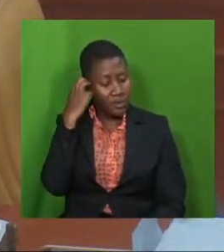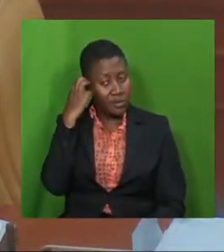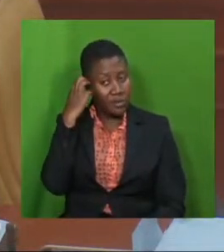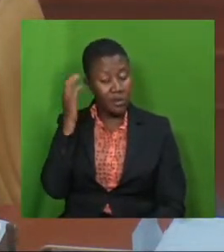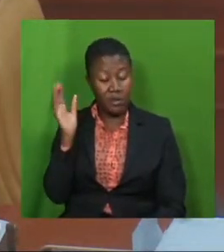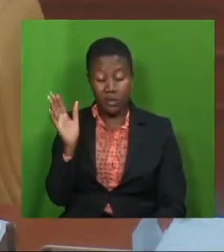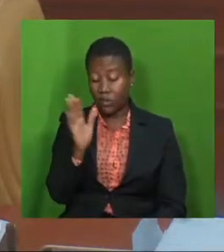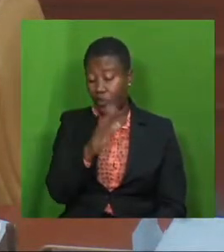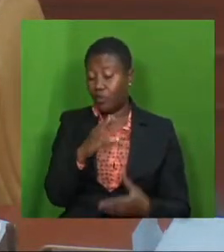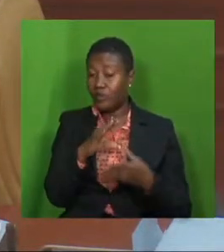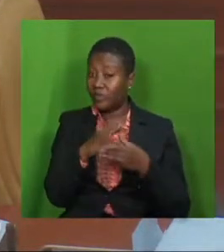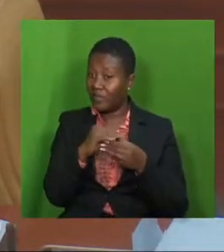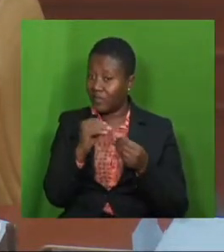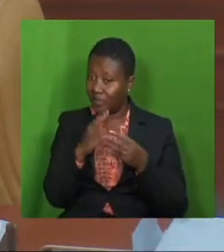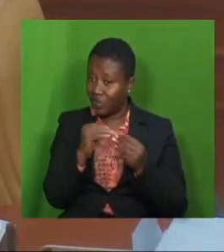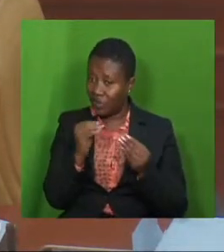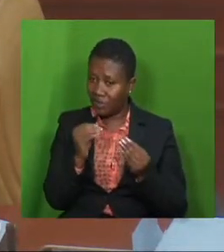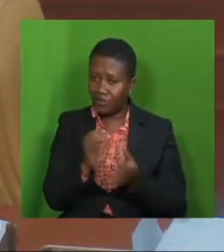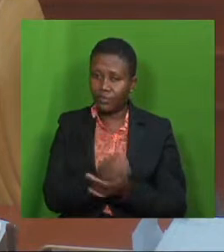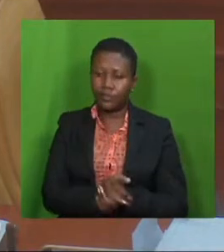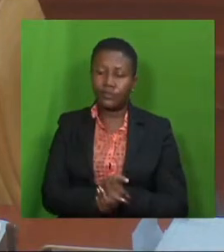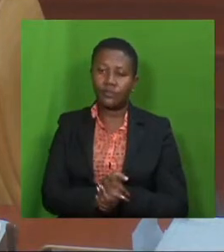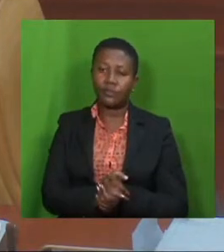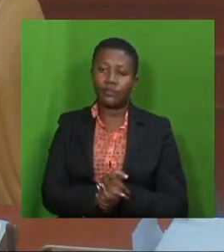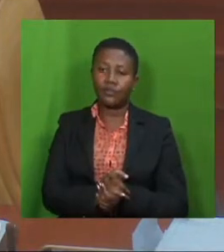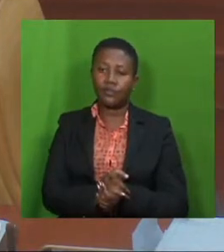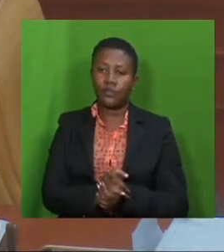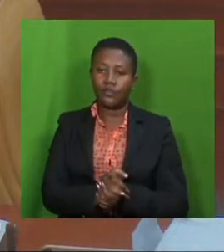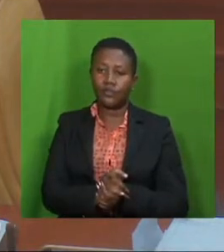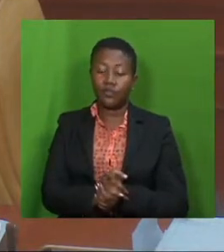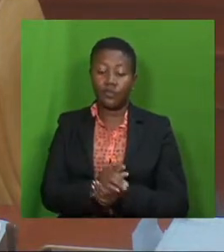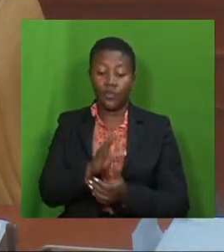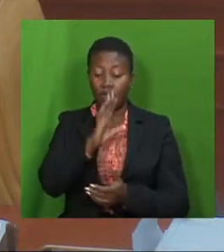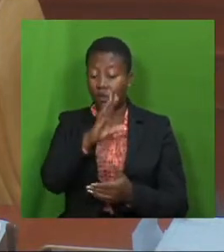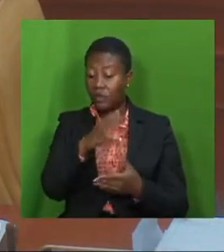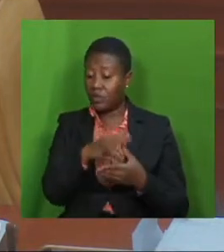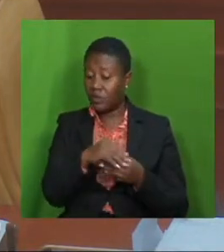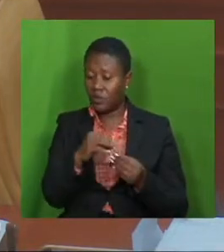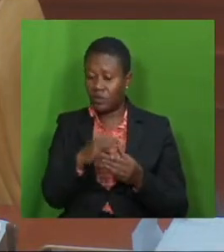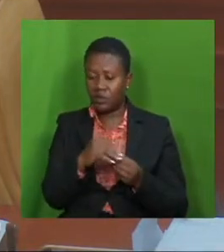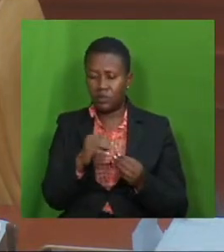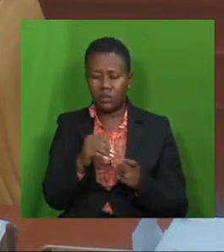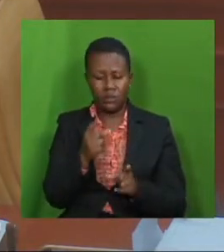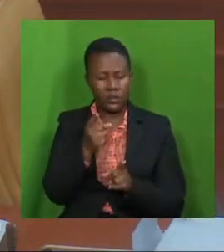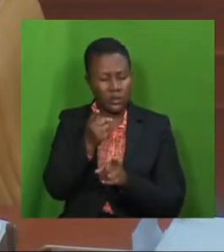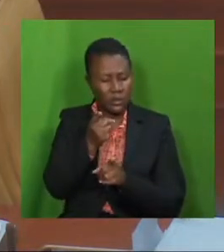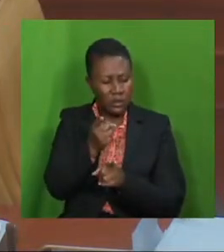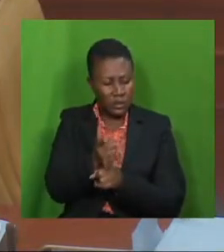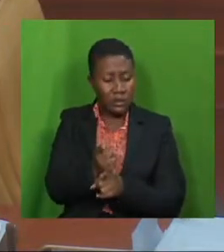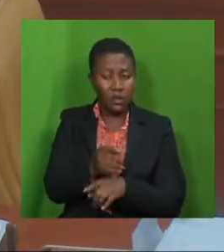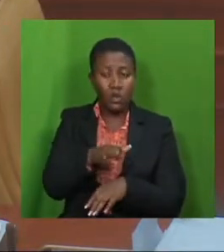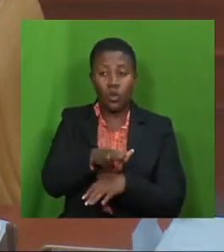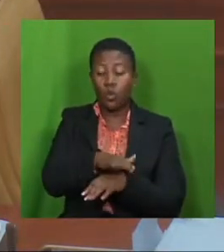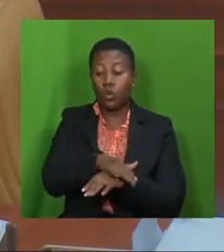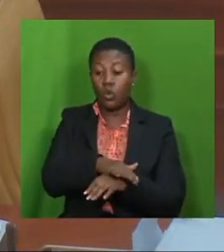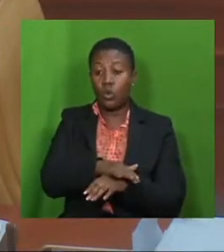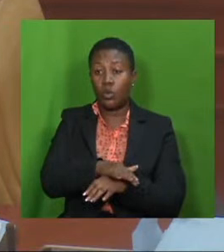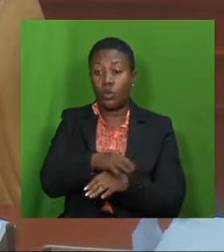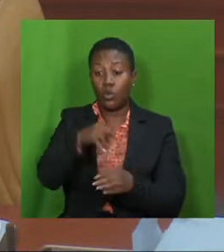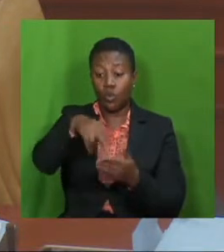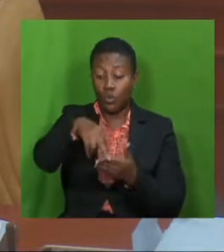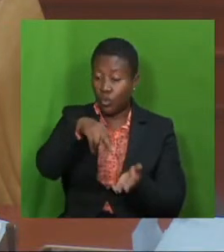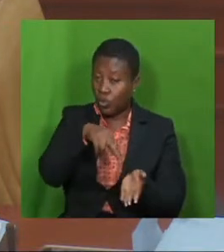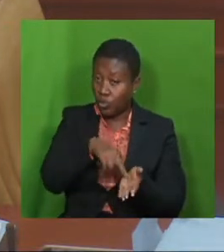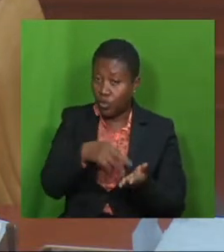statement. Mr. Speaker, your statement is rightly placed on our rules. Mr.